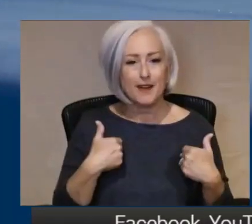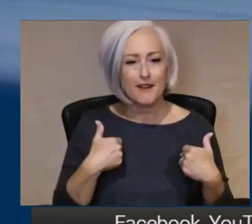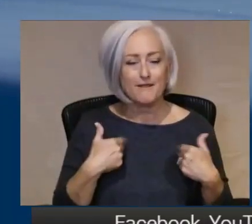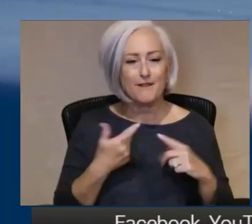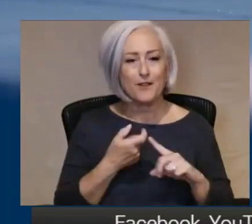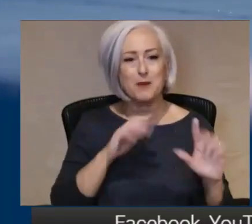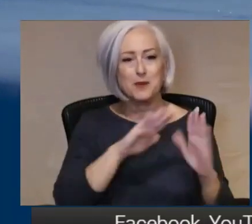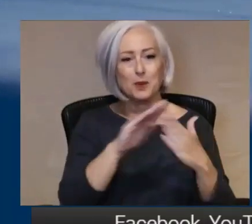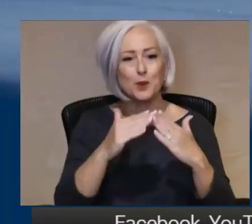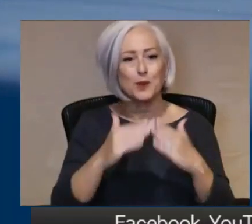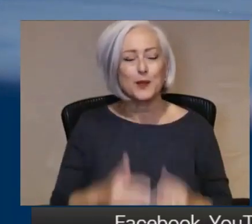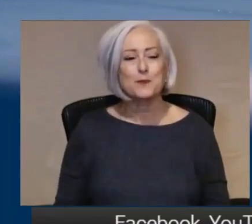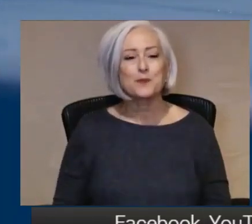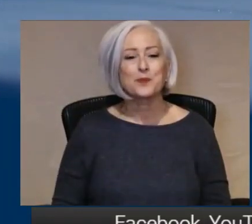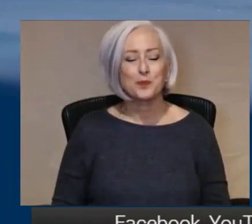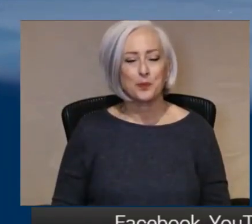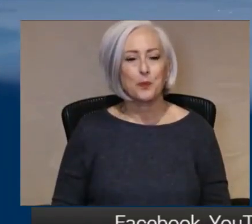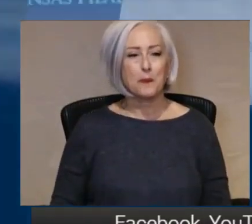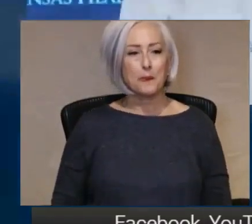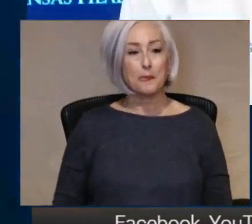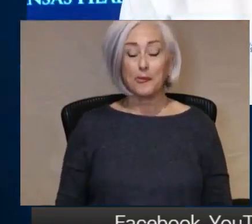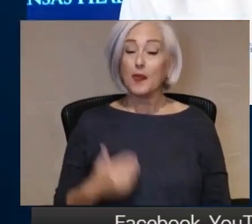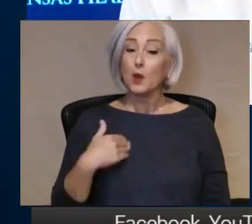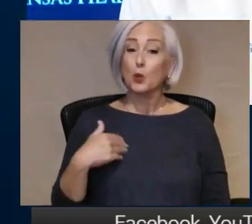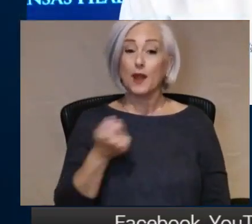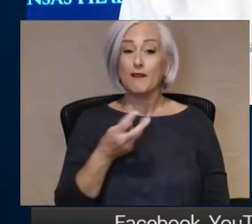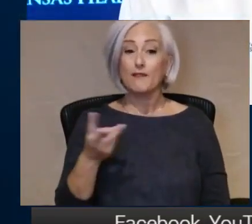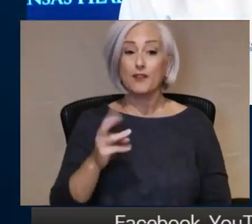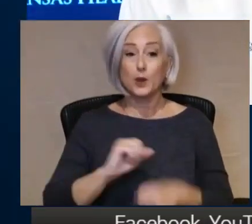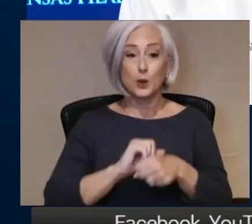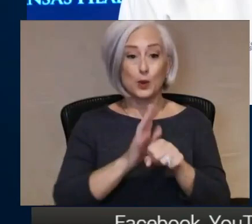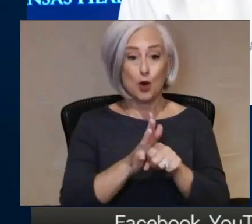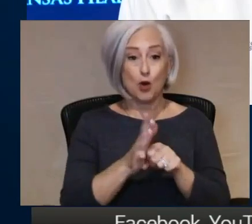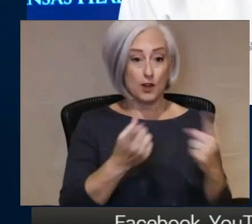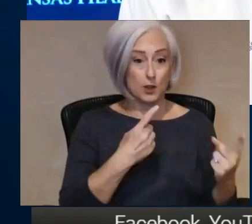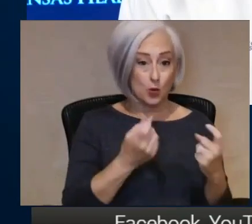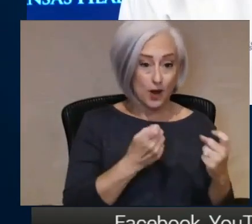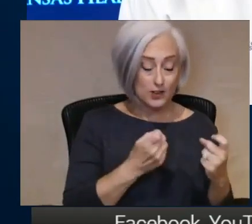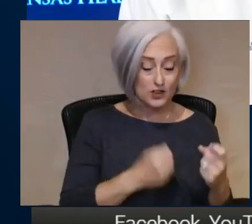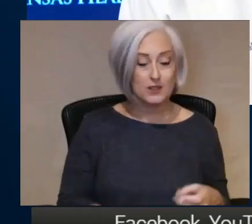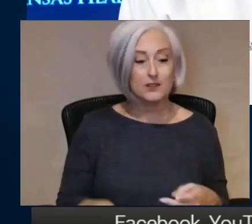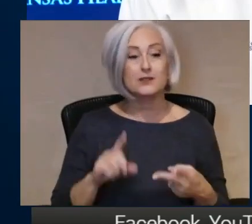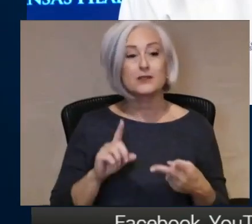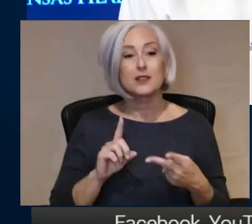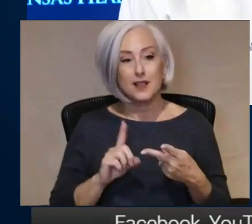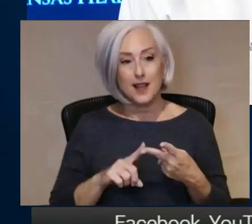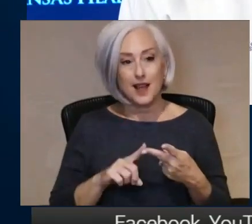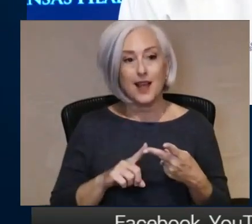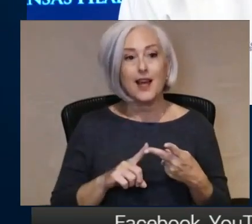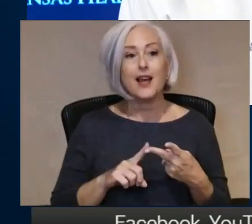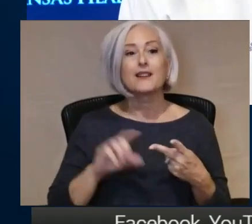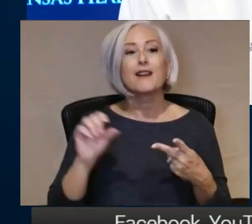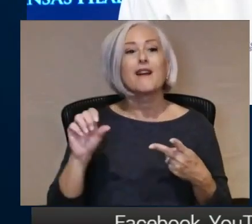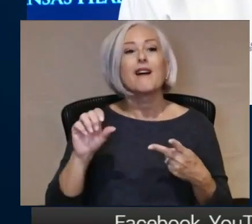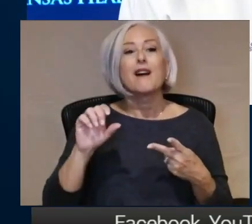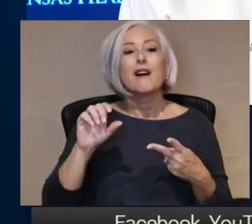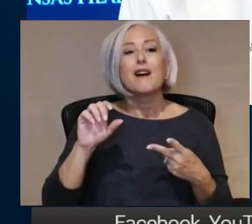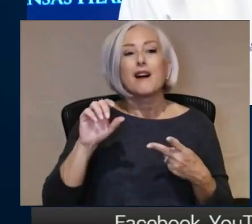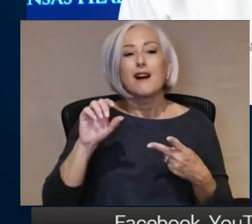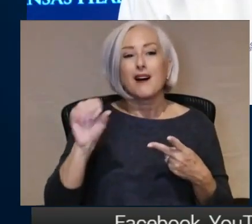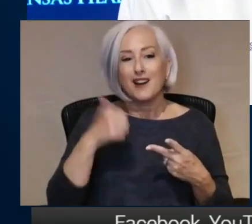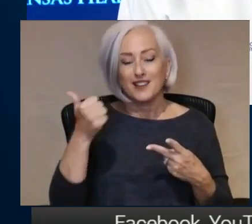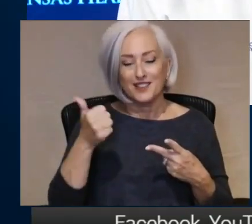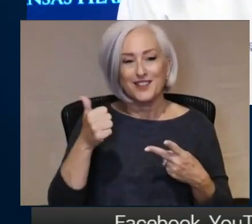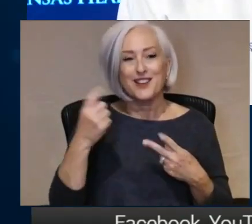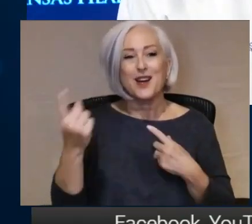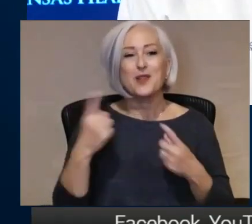do. And we have a couple of COVID questions, and then we have Isaac, who has a question that's kind of on the bubble. So I'm going to get these COVID questions out of